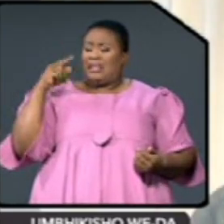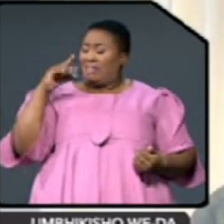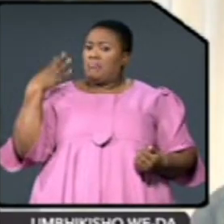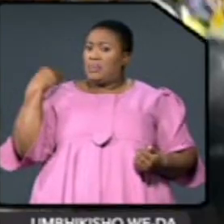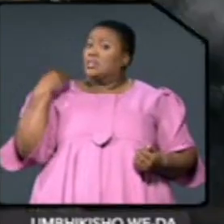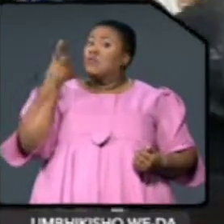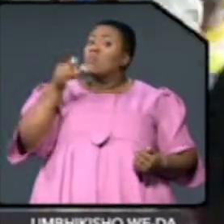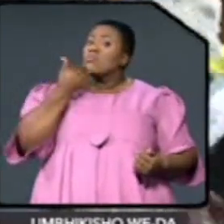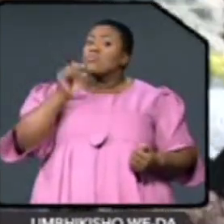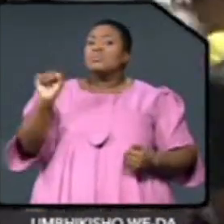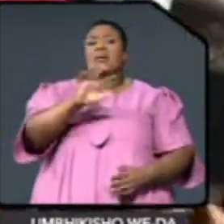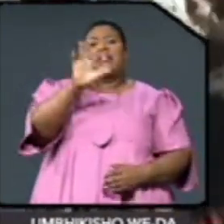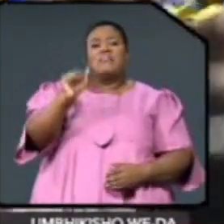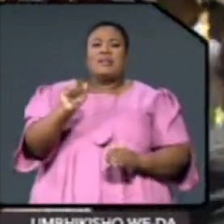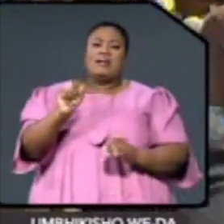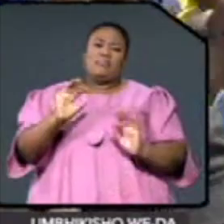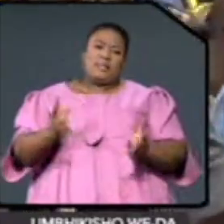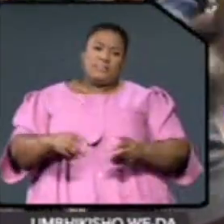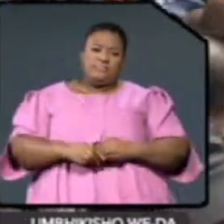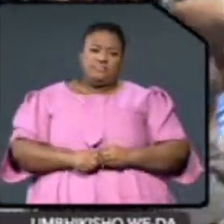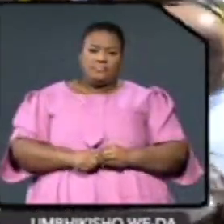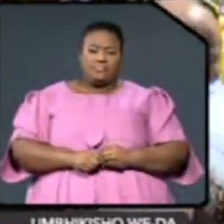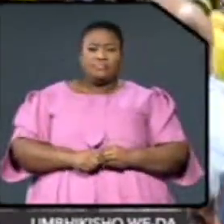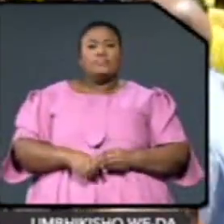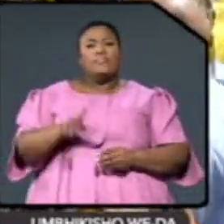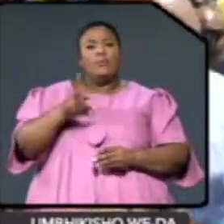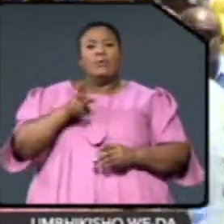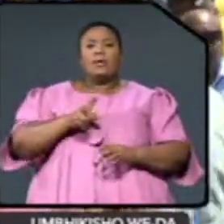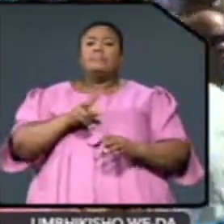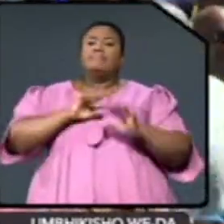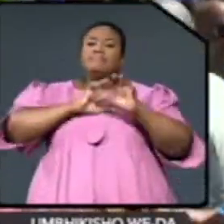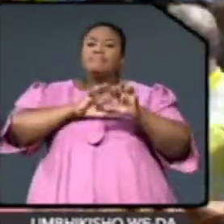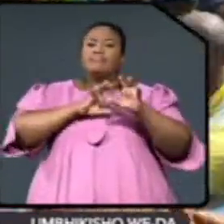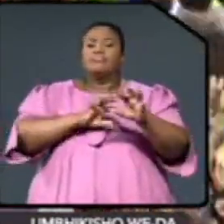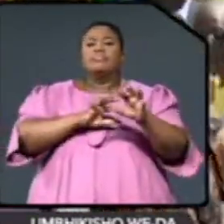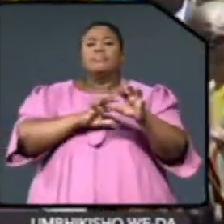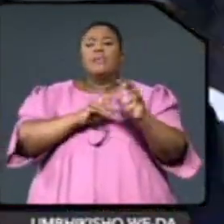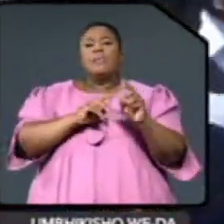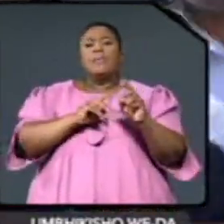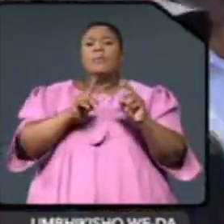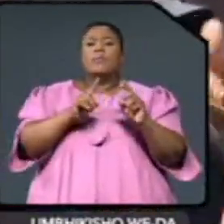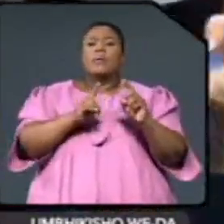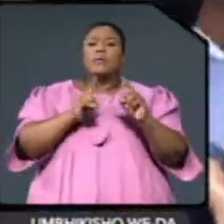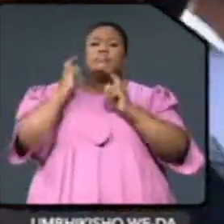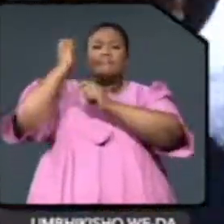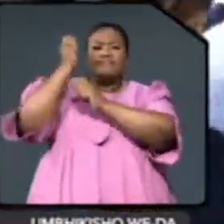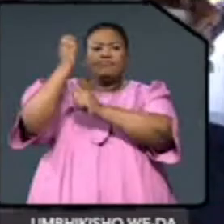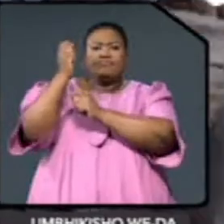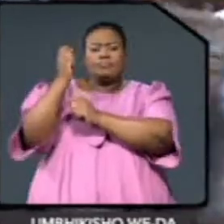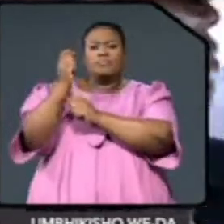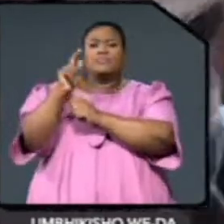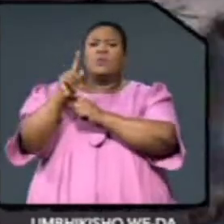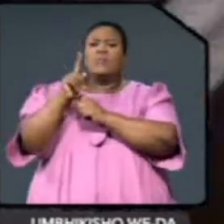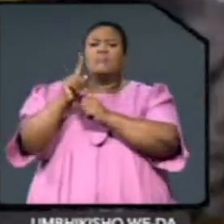whole country. Kusenjalo emkhankasweni wokunxenxa amavoti kwaZulu Natal nabe ubambe ngempela sonto.